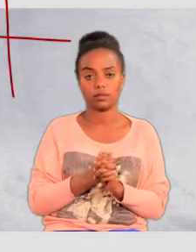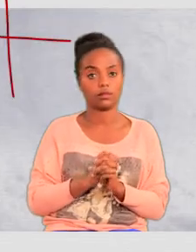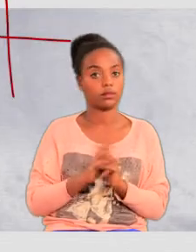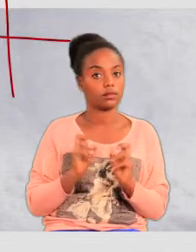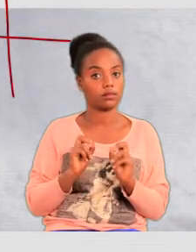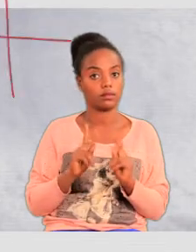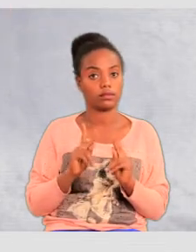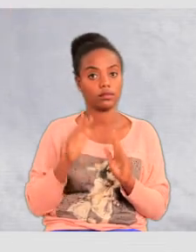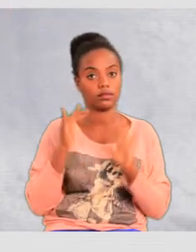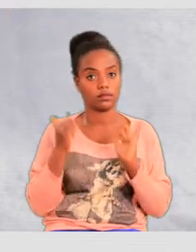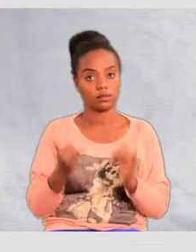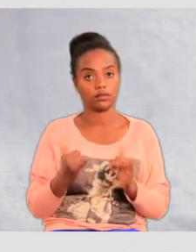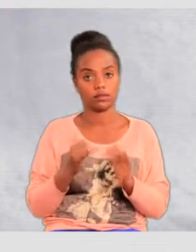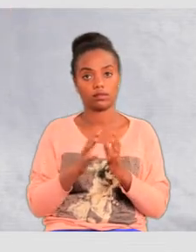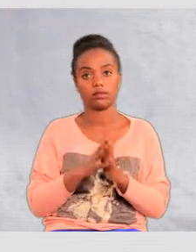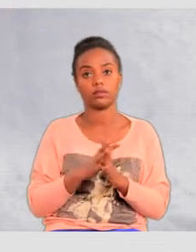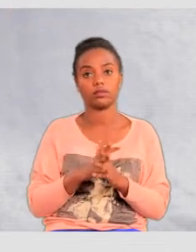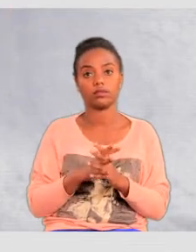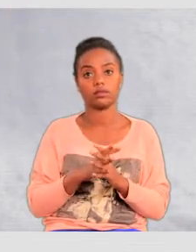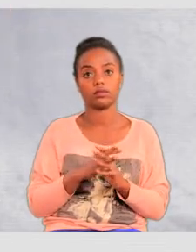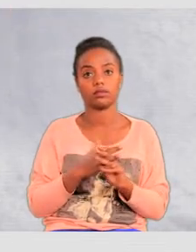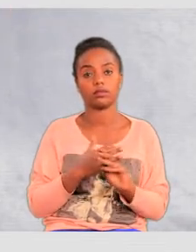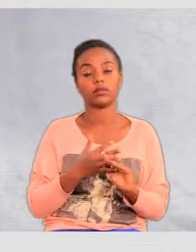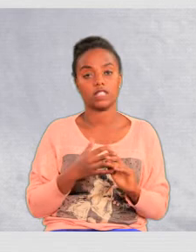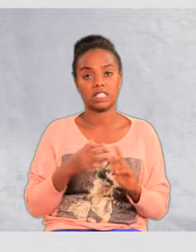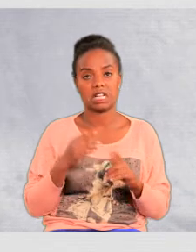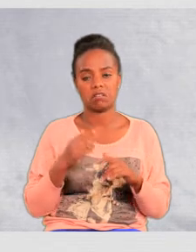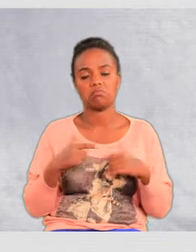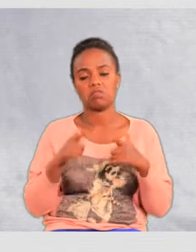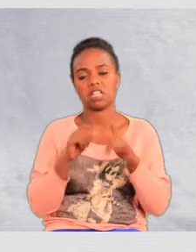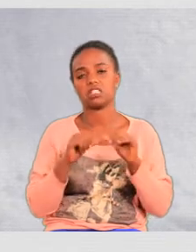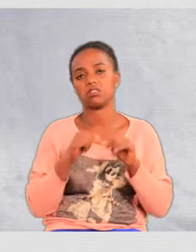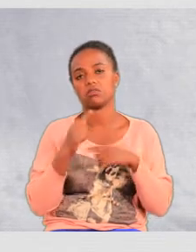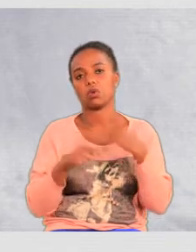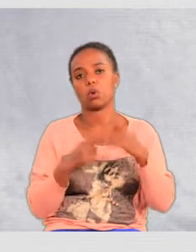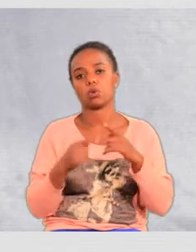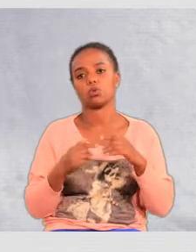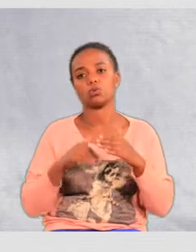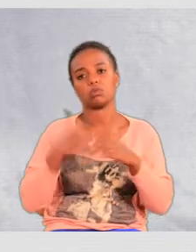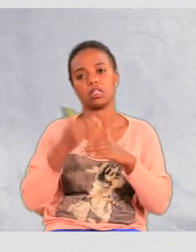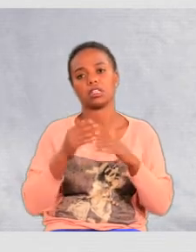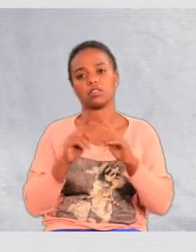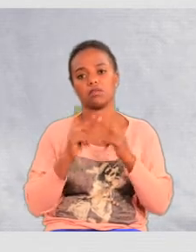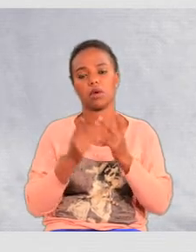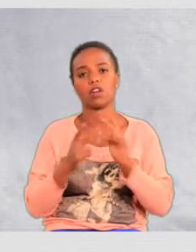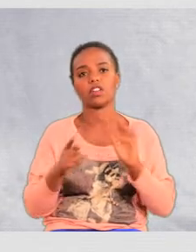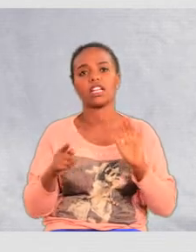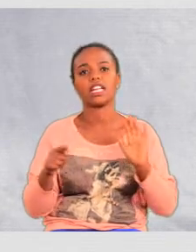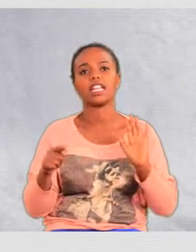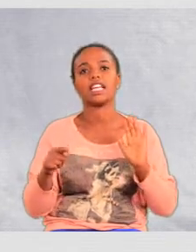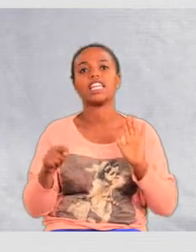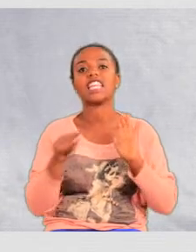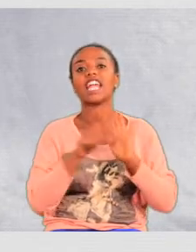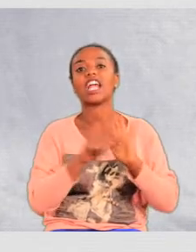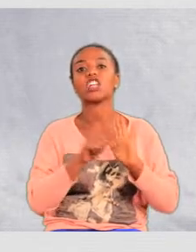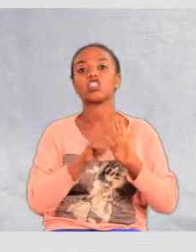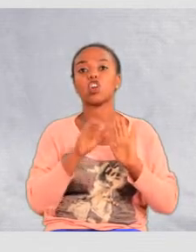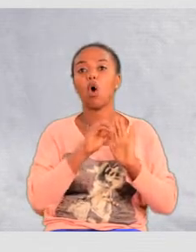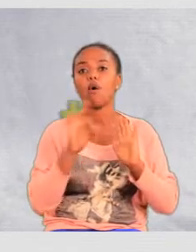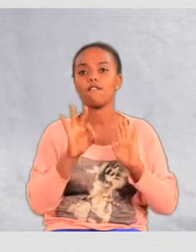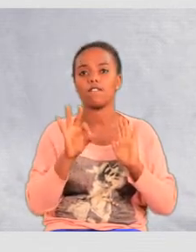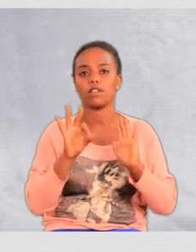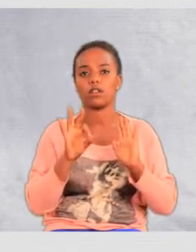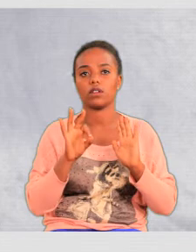Okay, now let's proceed to the next part. Negation of quantifiers.